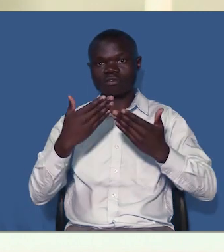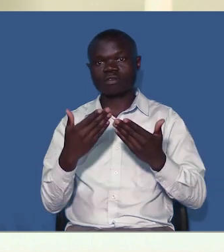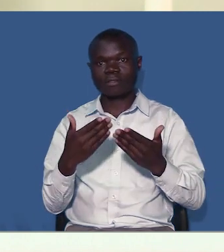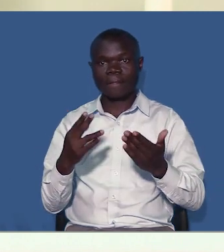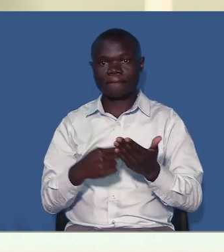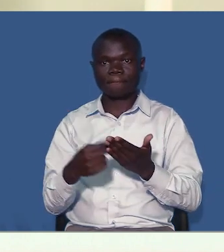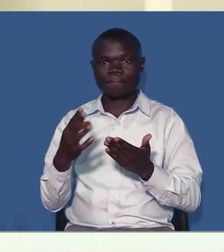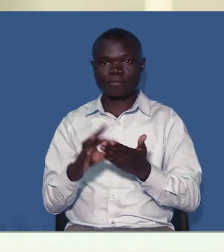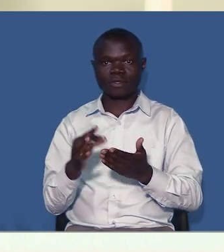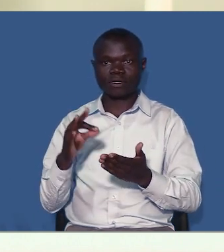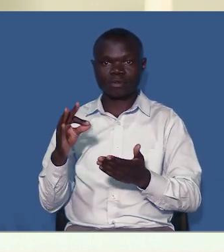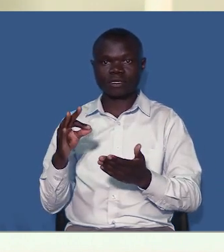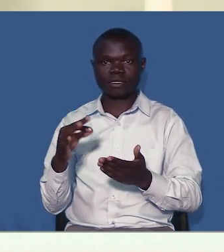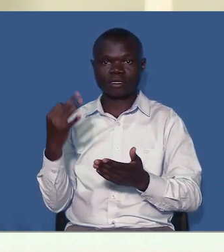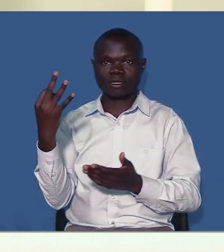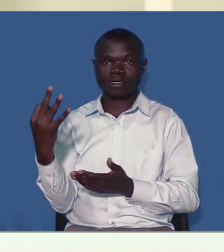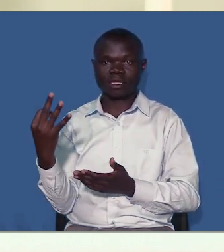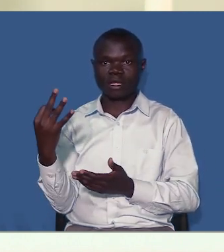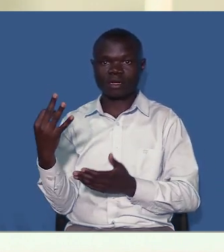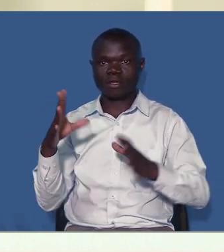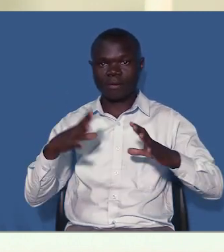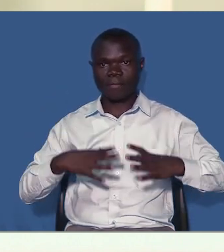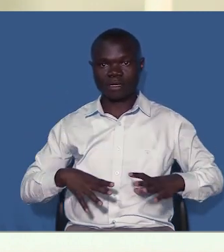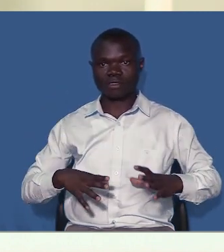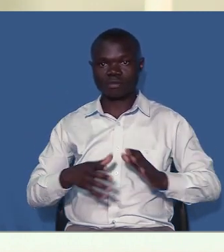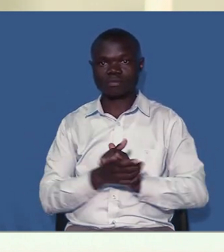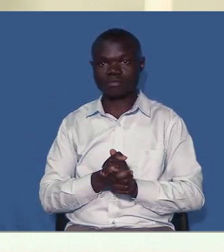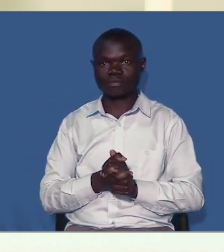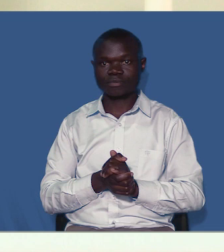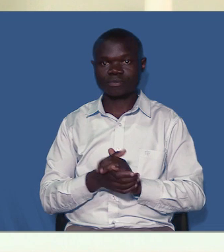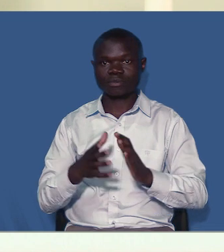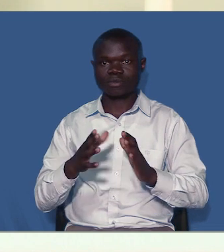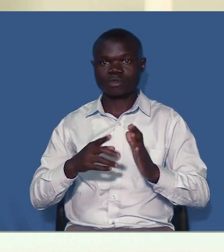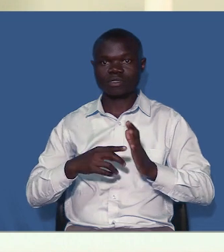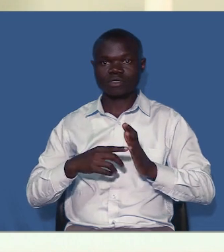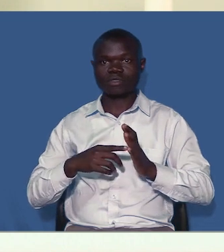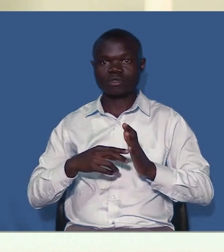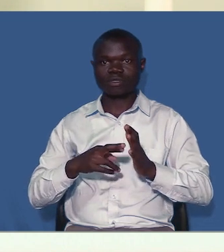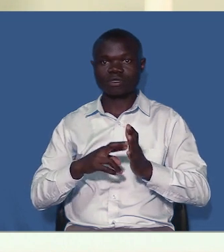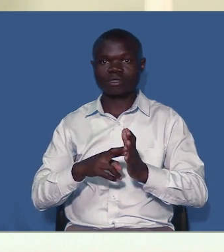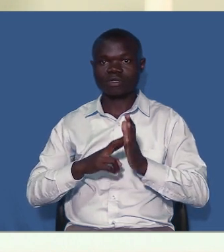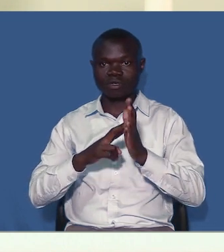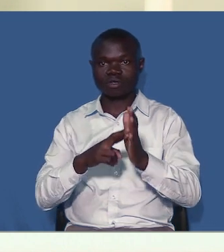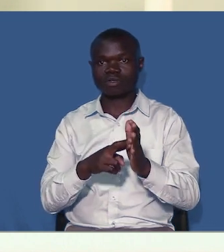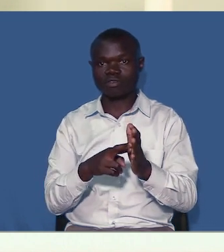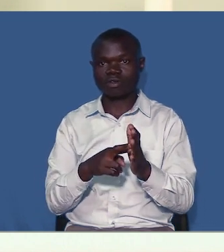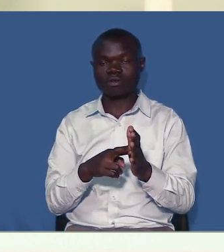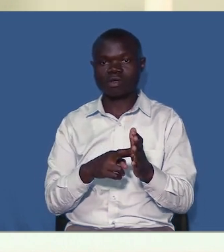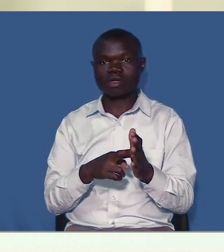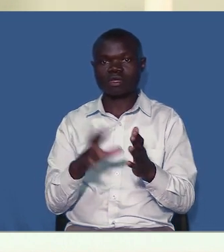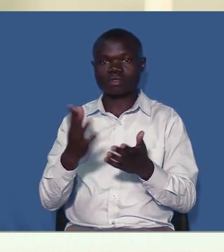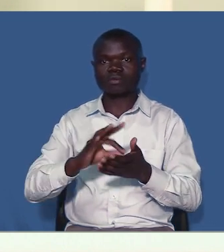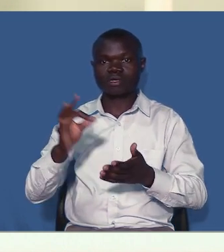Spirit is the third person of the Trinity, often referred to as the Spirit of Truth,